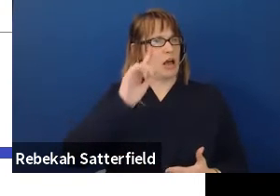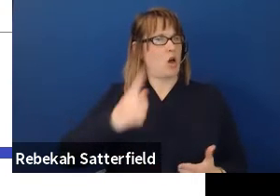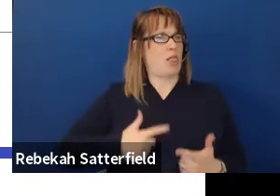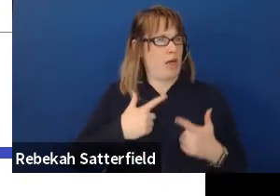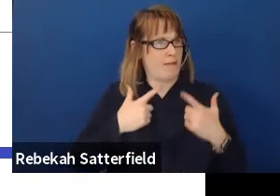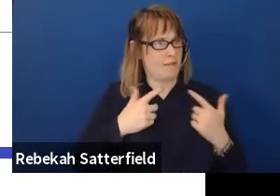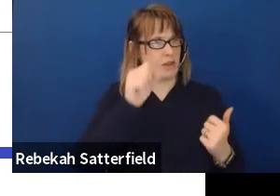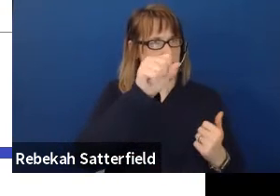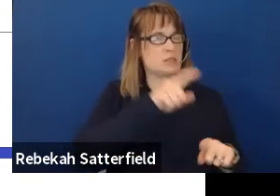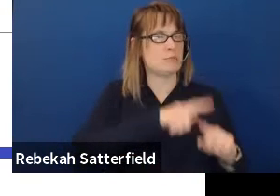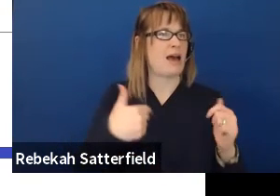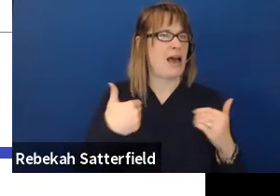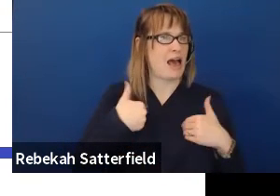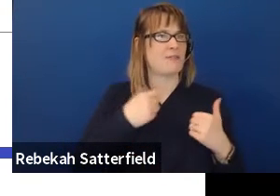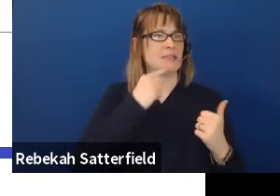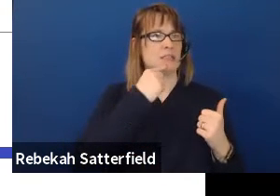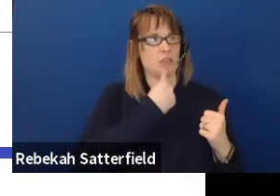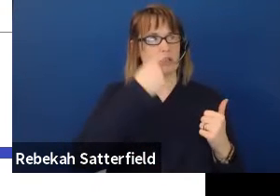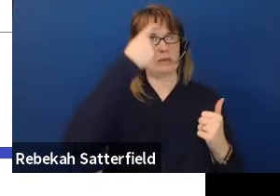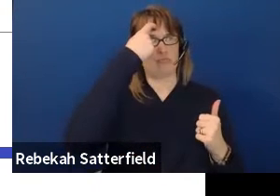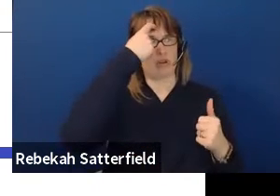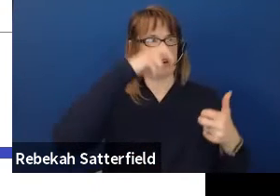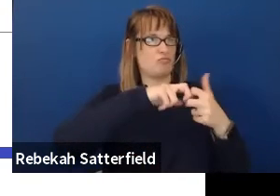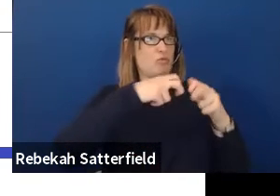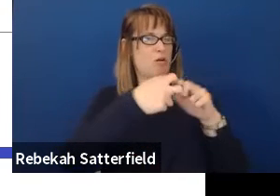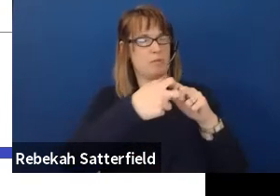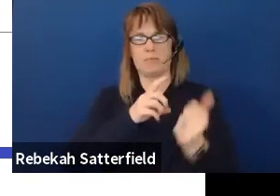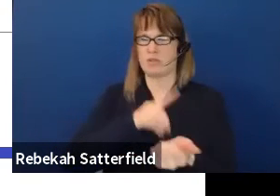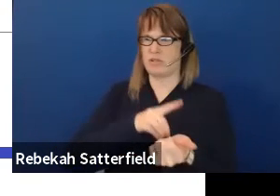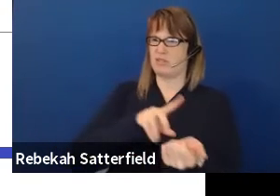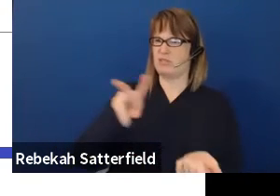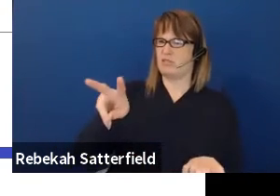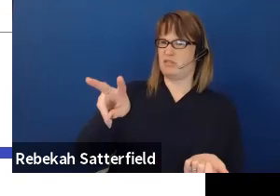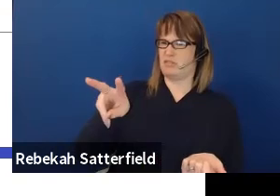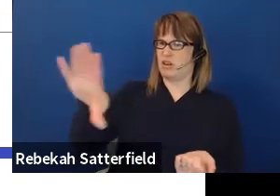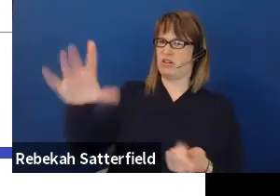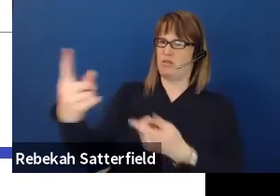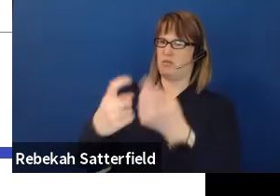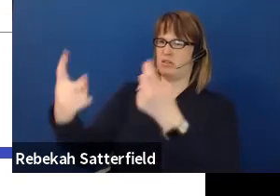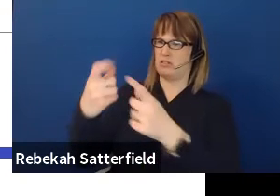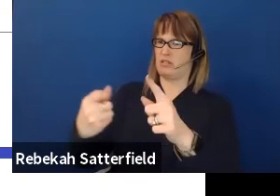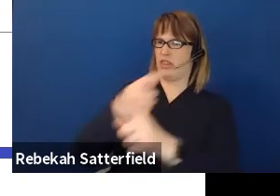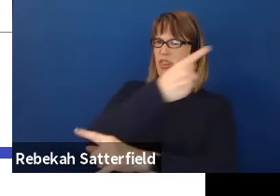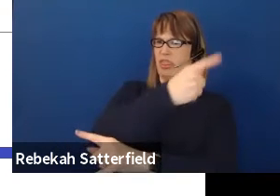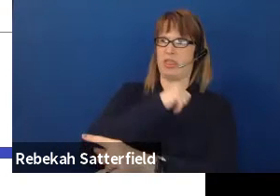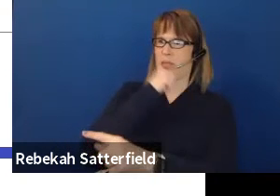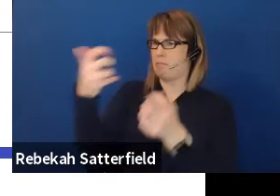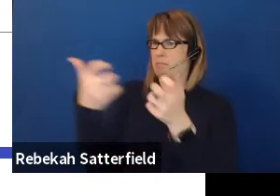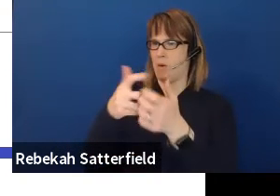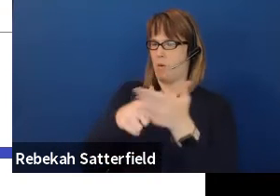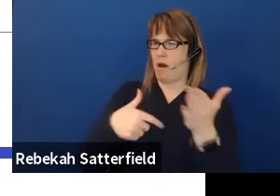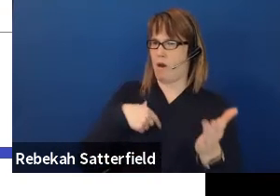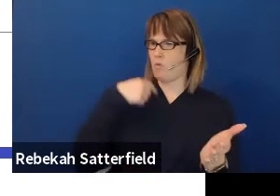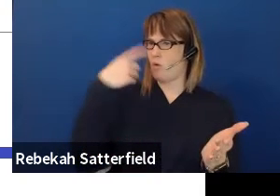problem. When the doctor noticed the family was asking questions that did not align with the diagnosis he had just given,